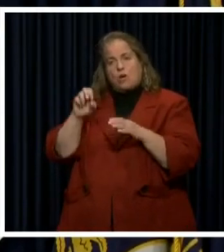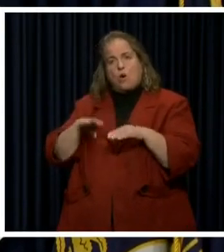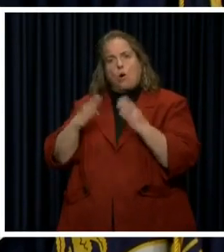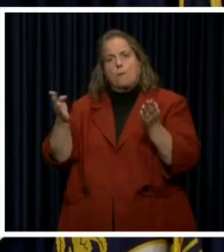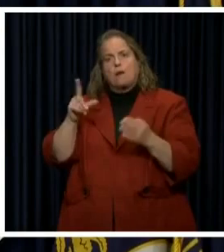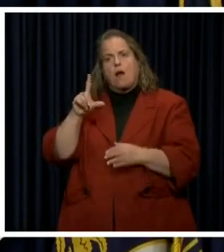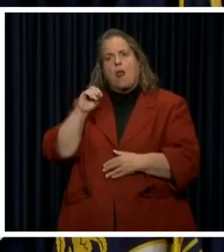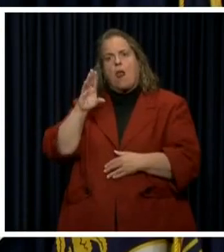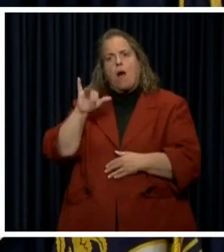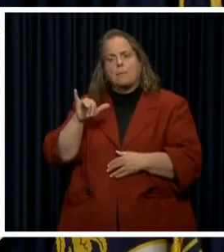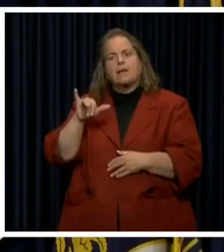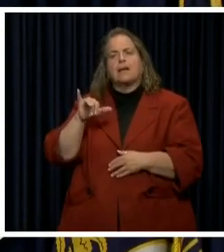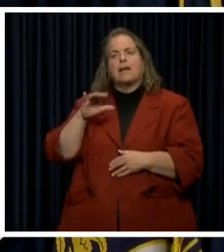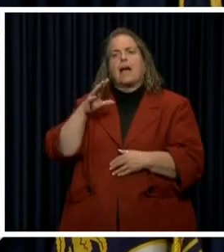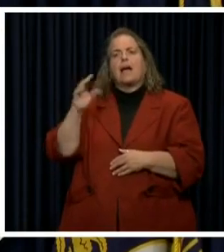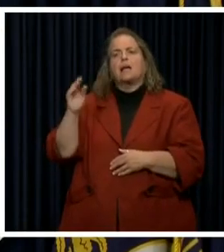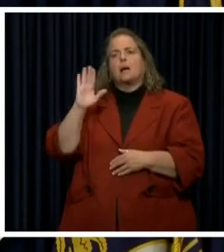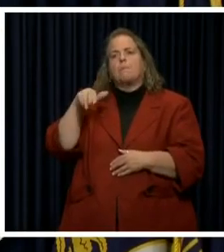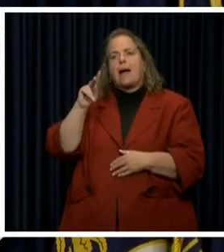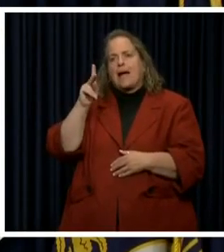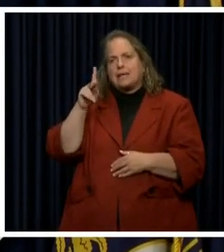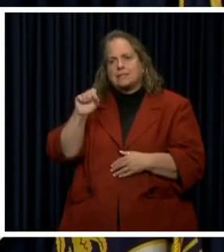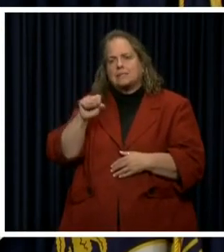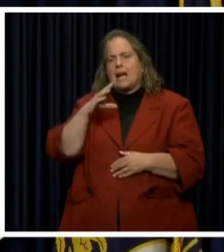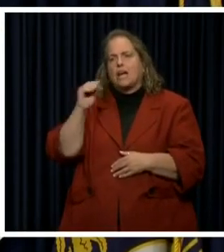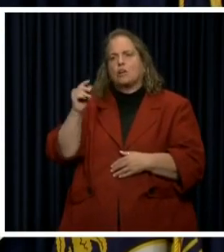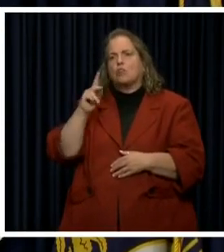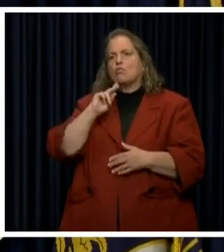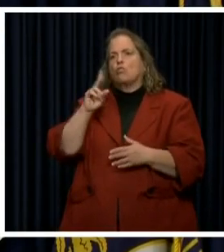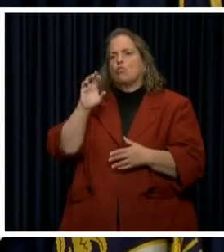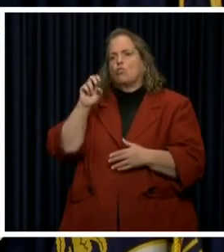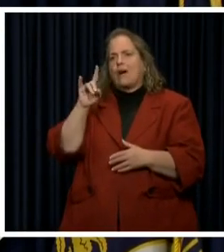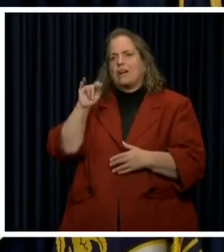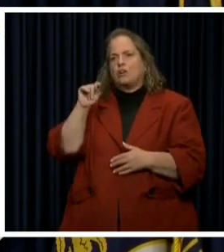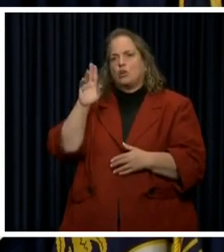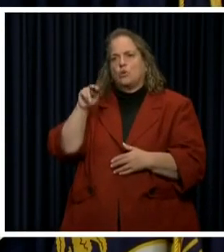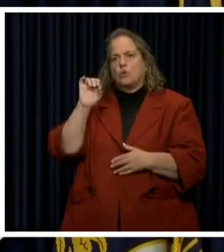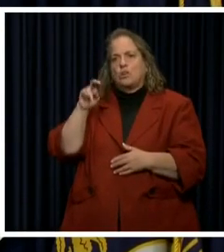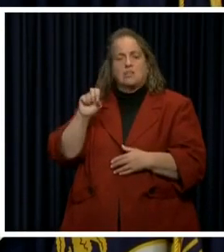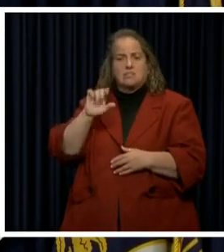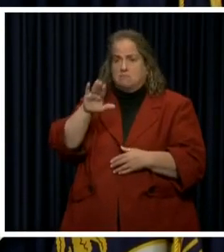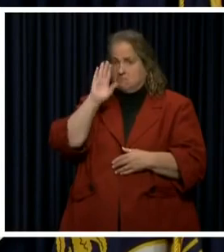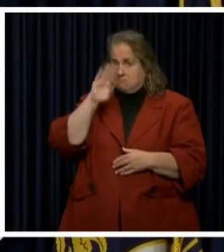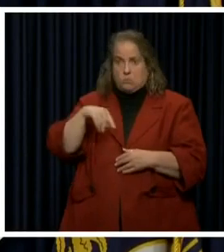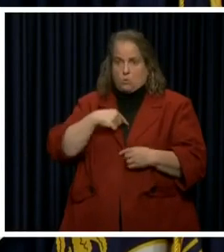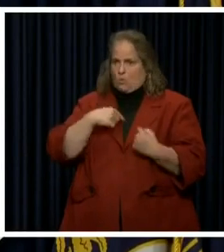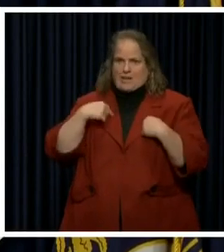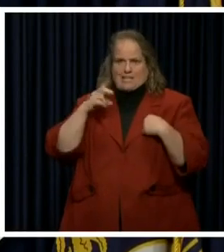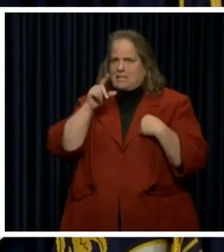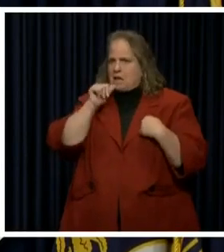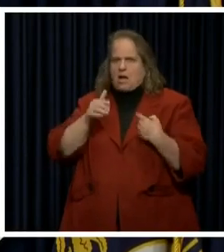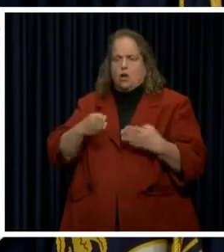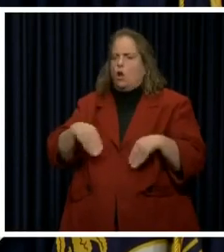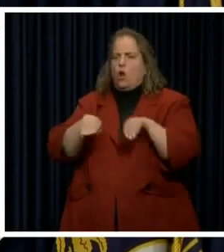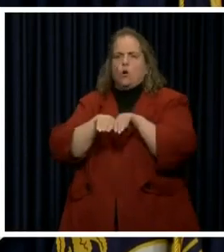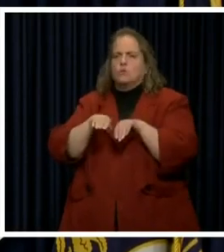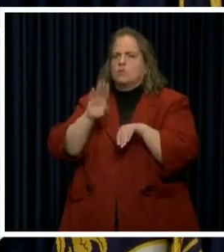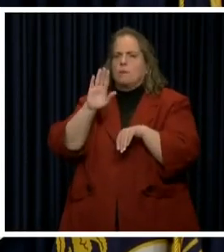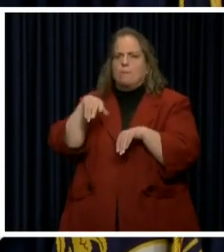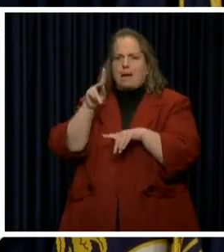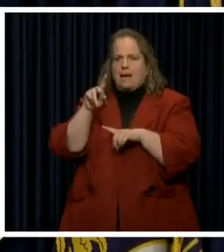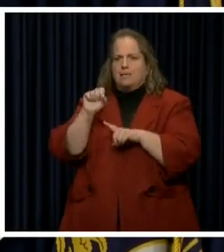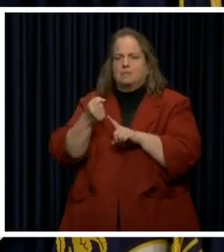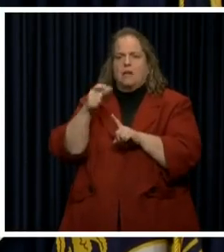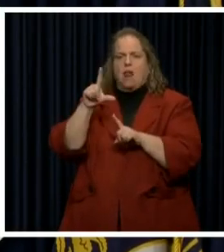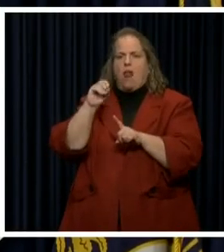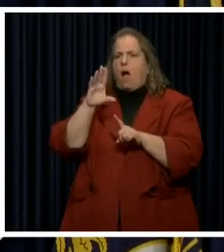accesses to banks and credit unions? We actually didn't close those down. They chose to do that, but as long as they